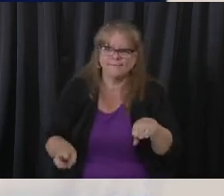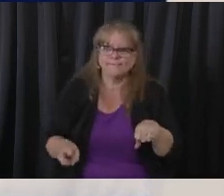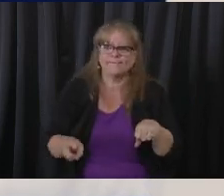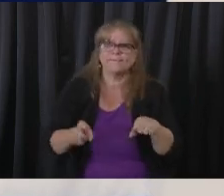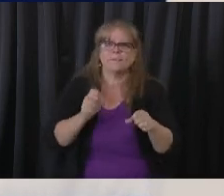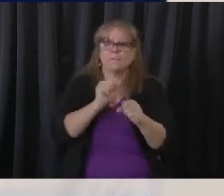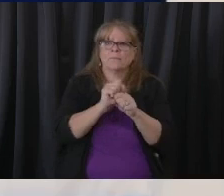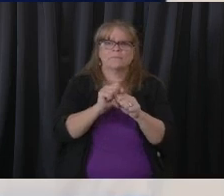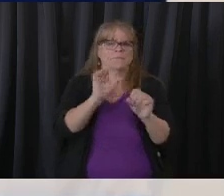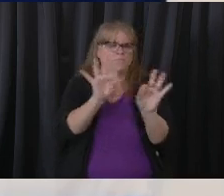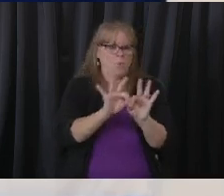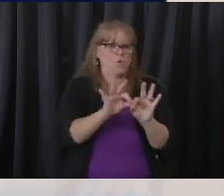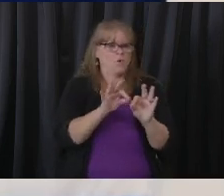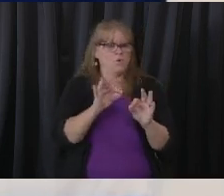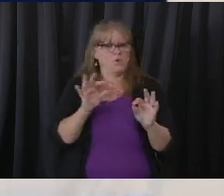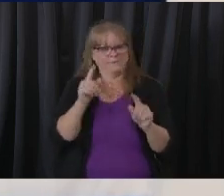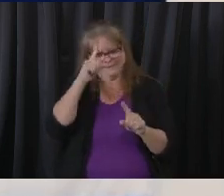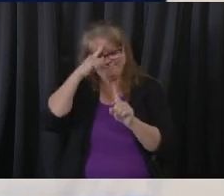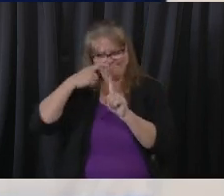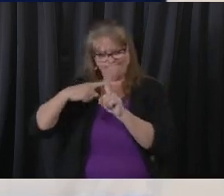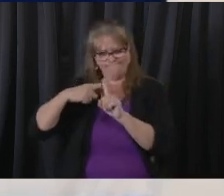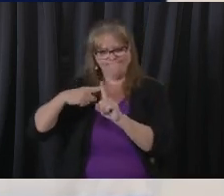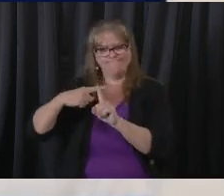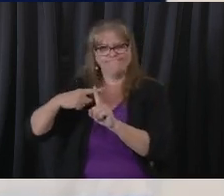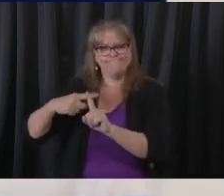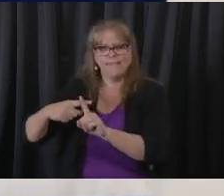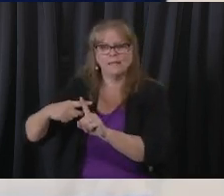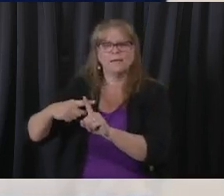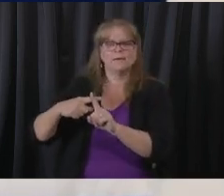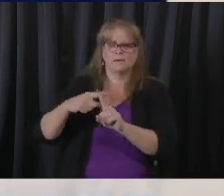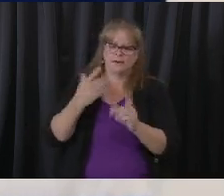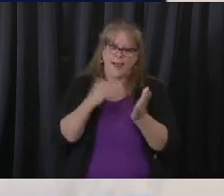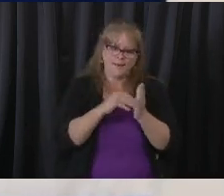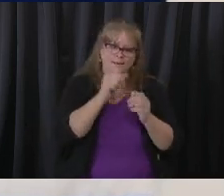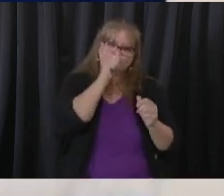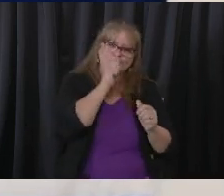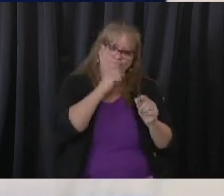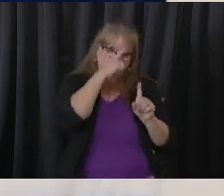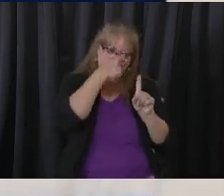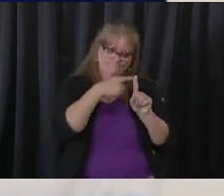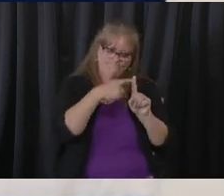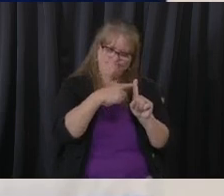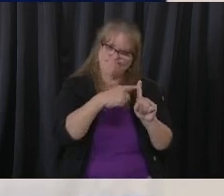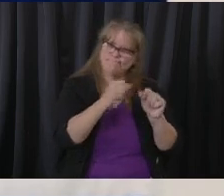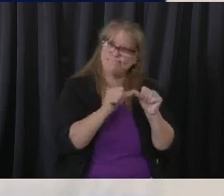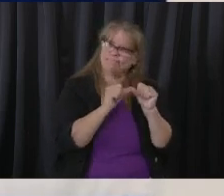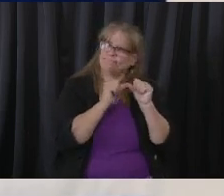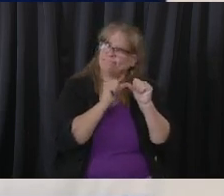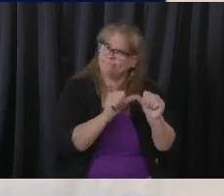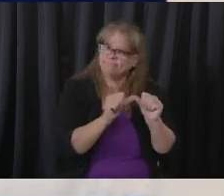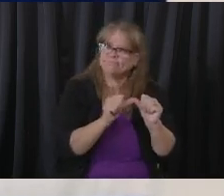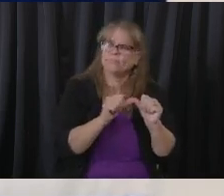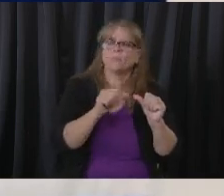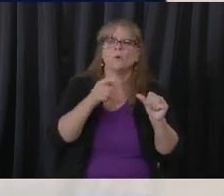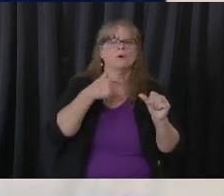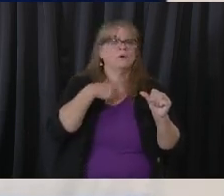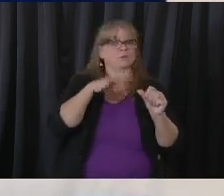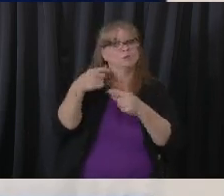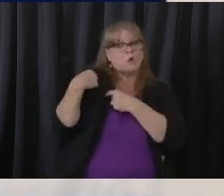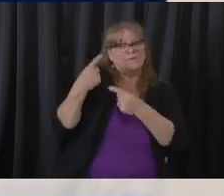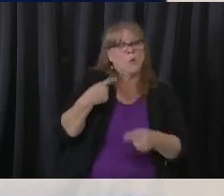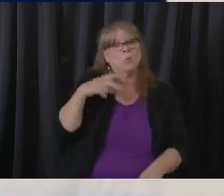We've surged our testing capacity. That's one of the reasons Colorado has had between a 3 and 4% positivity rate, relatively low. Part